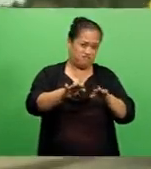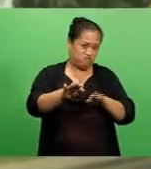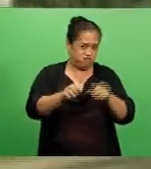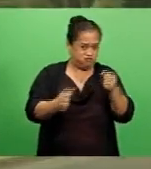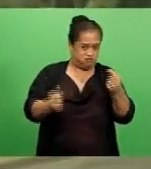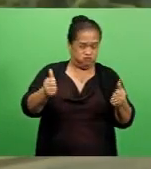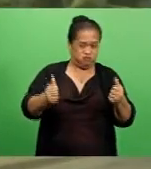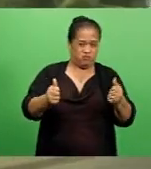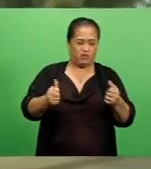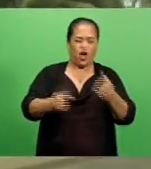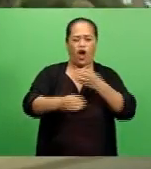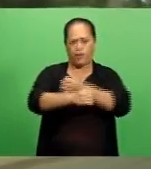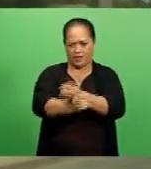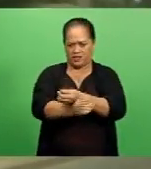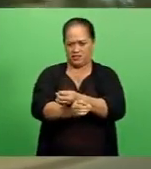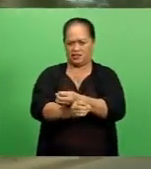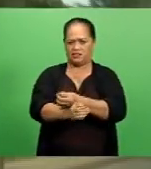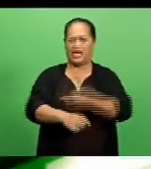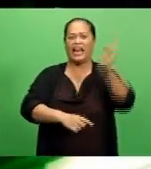of power outages.